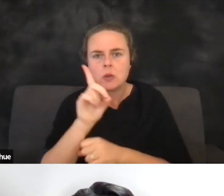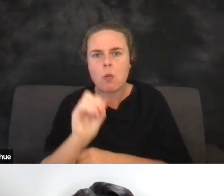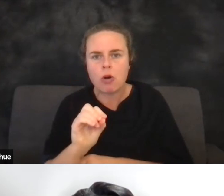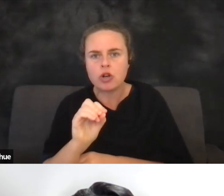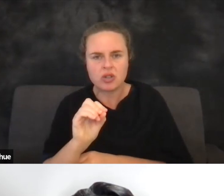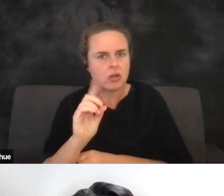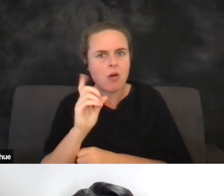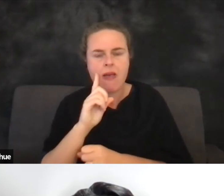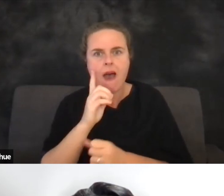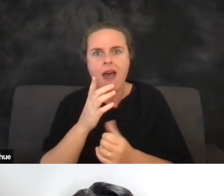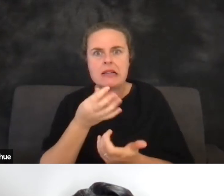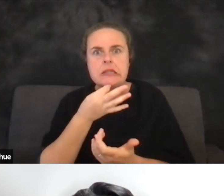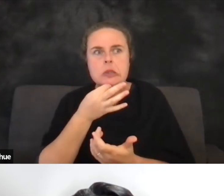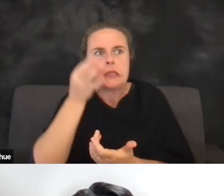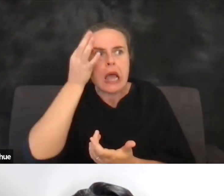that